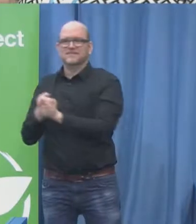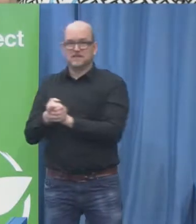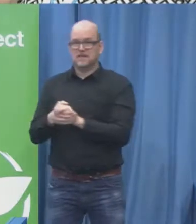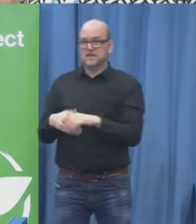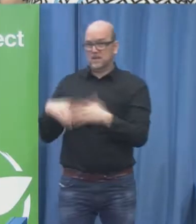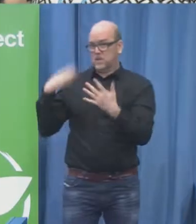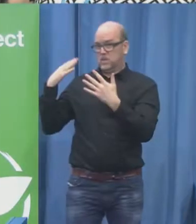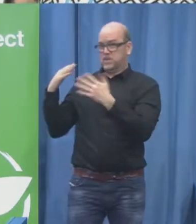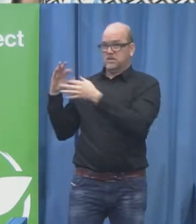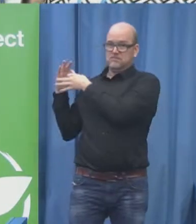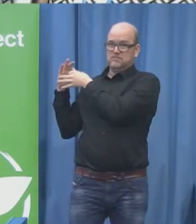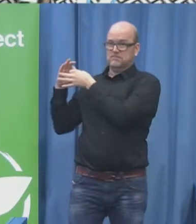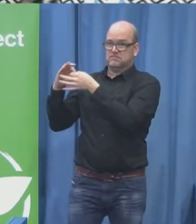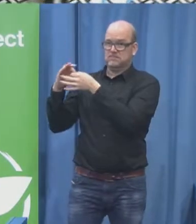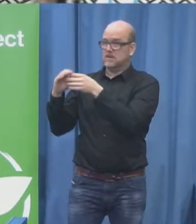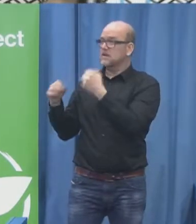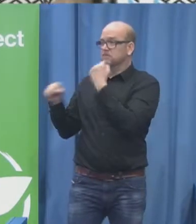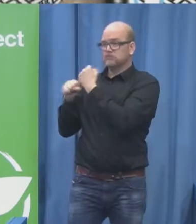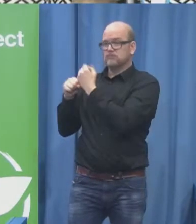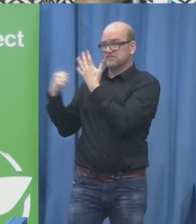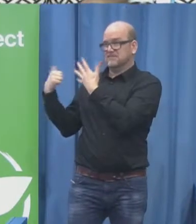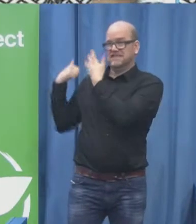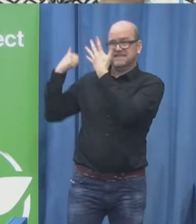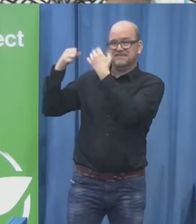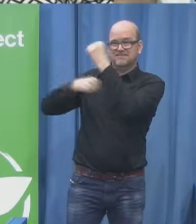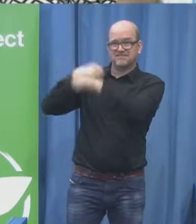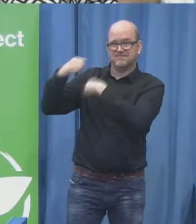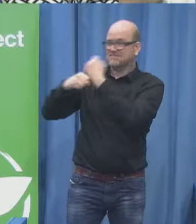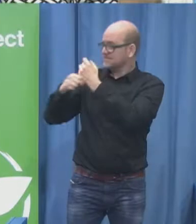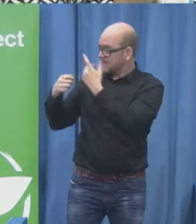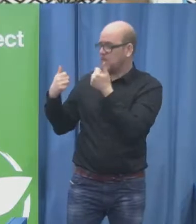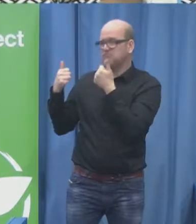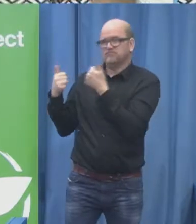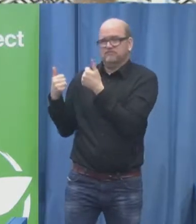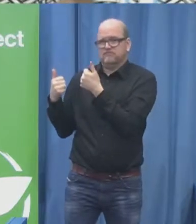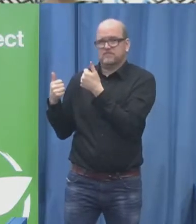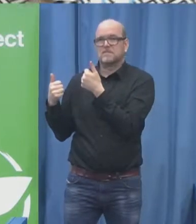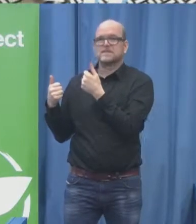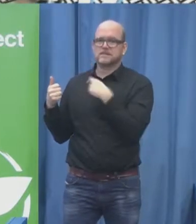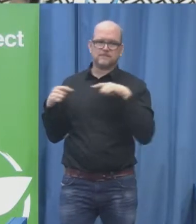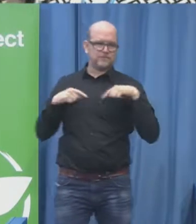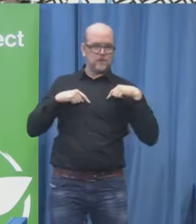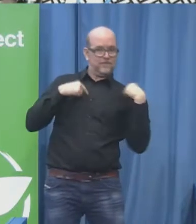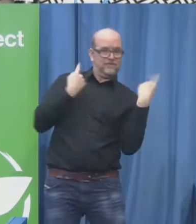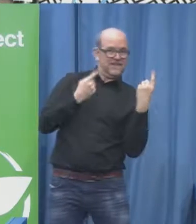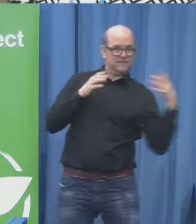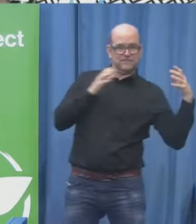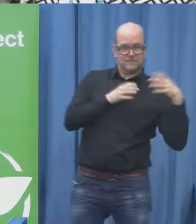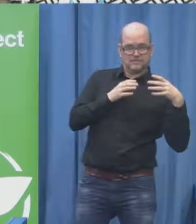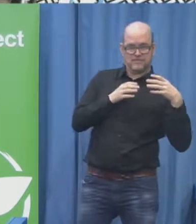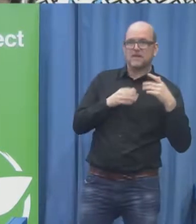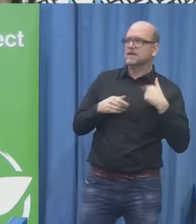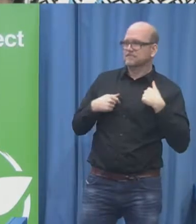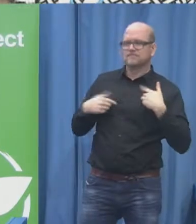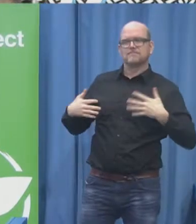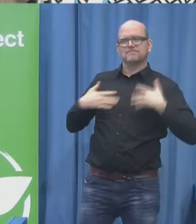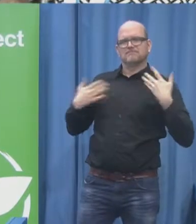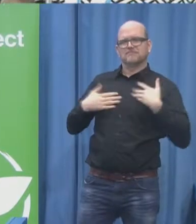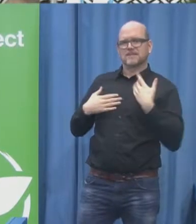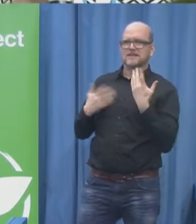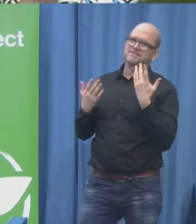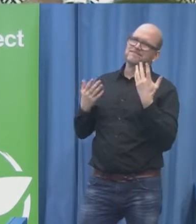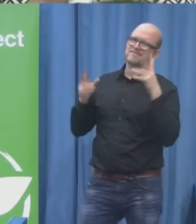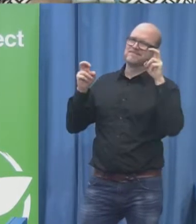3 successful award ceremonies, and we were very delighted when the Essel Foundation approached World Future Council,